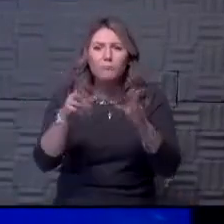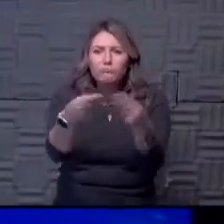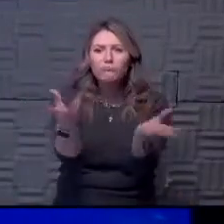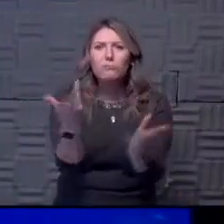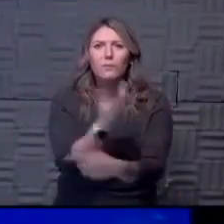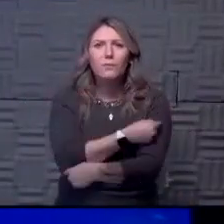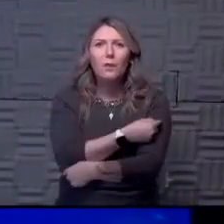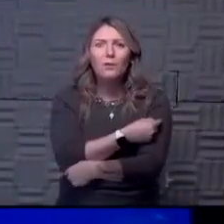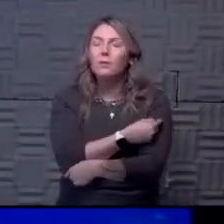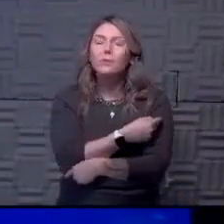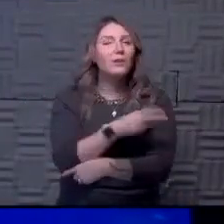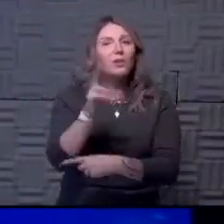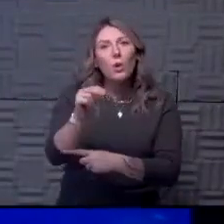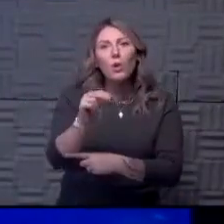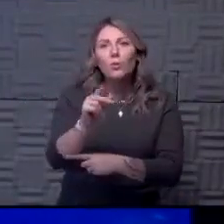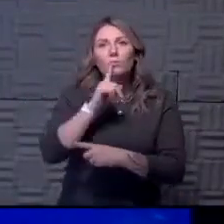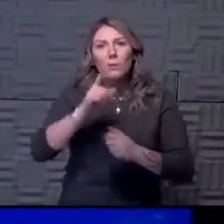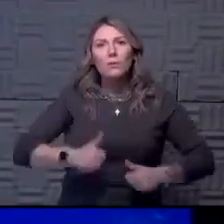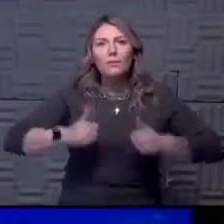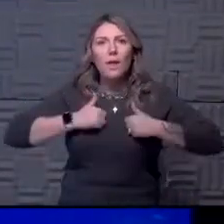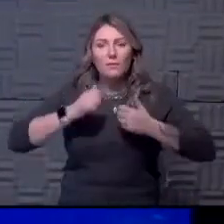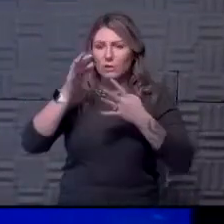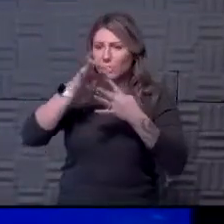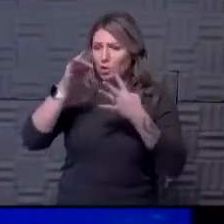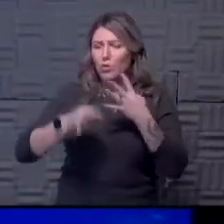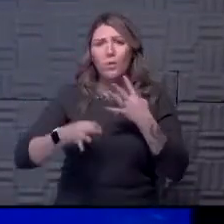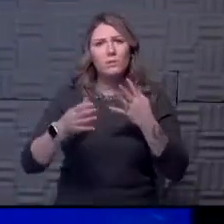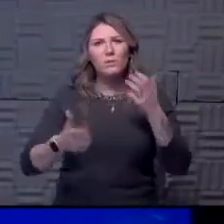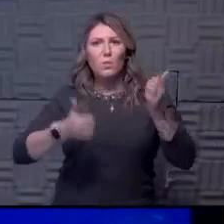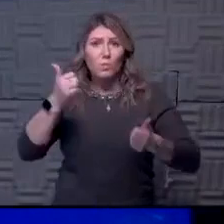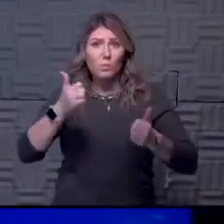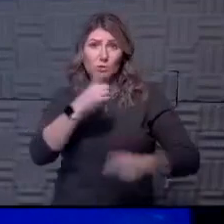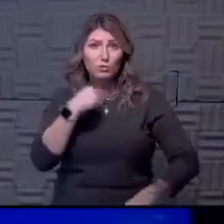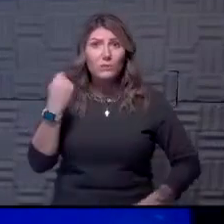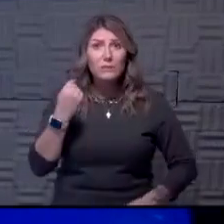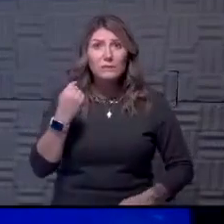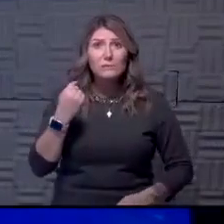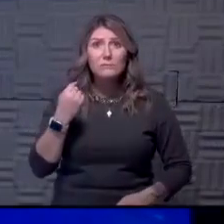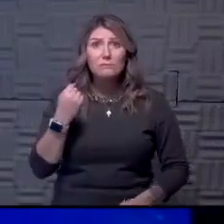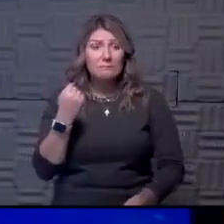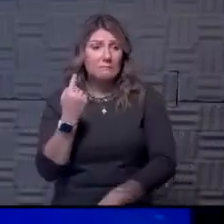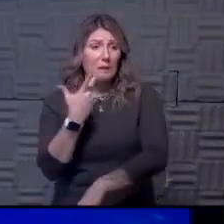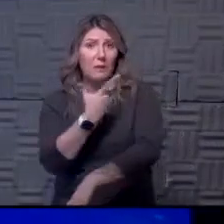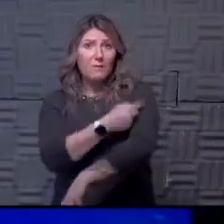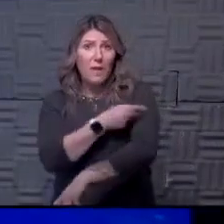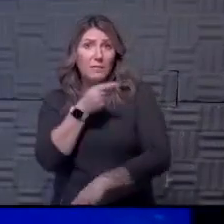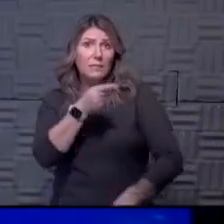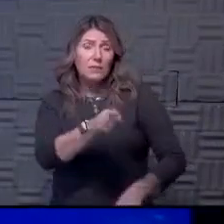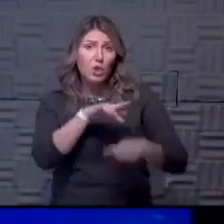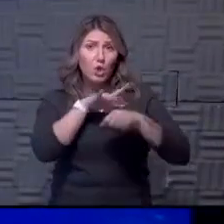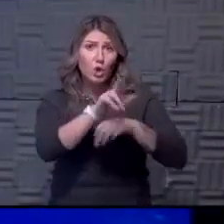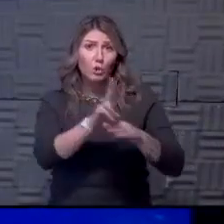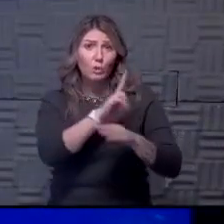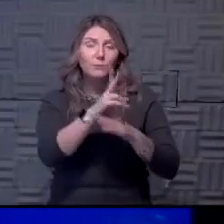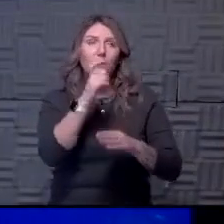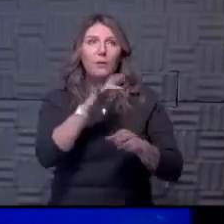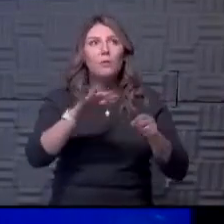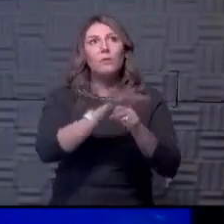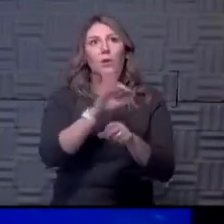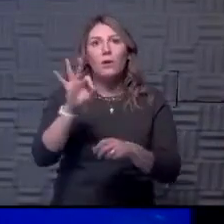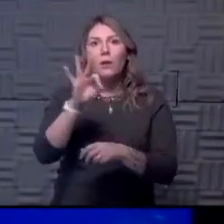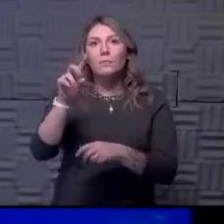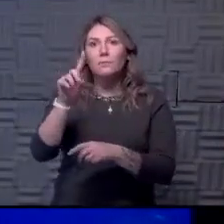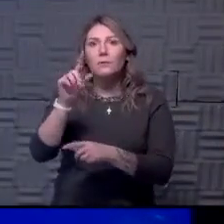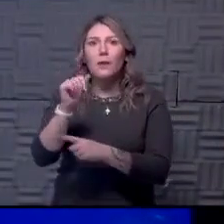and the choice is which set of risks do you want to take? A drug that has an early use authorization and not fully FDA approved, although it appears